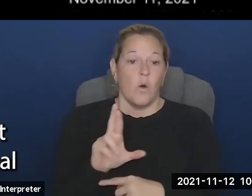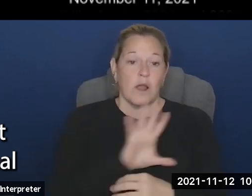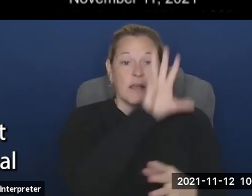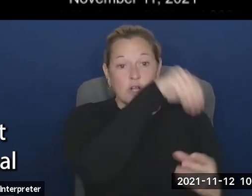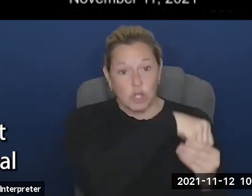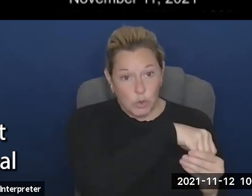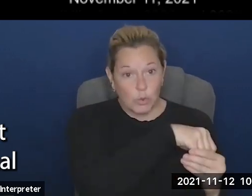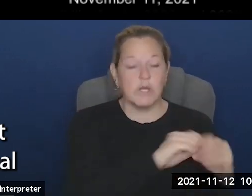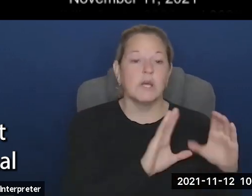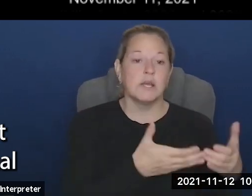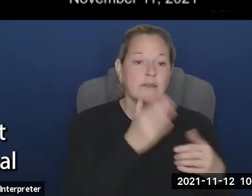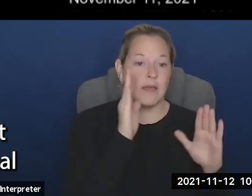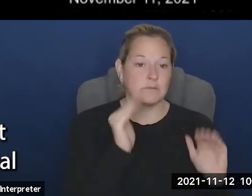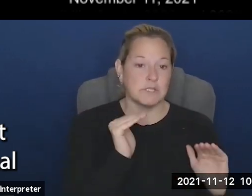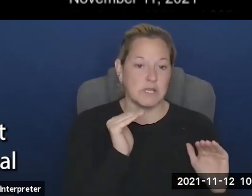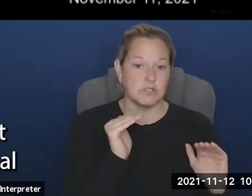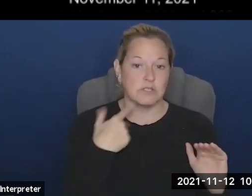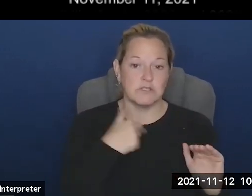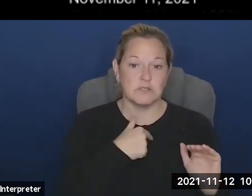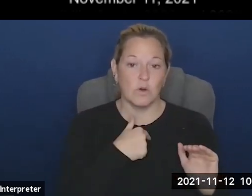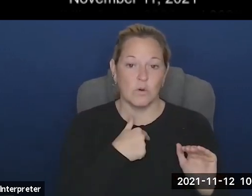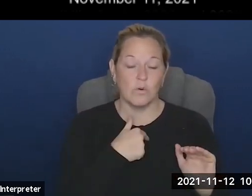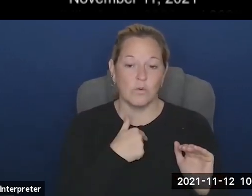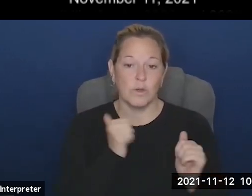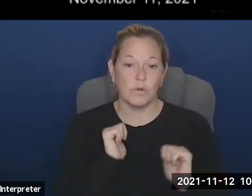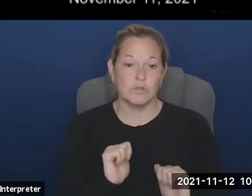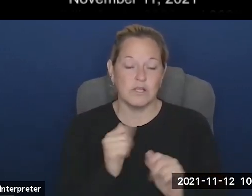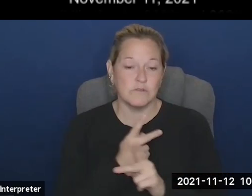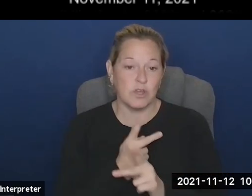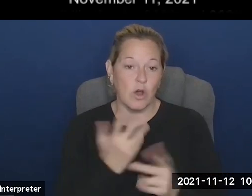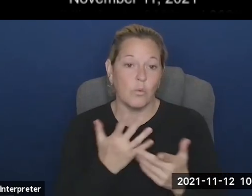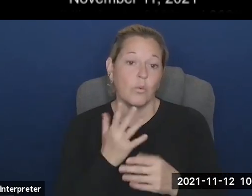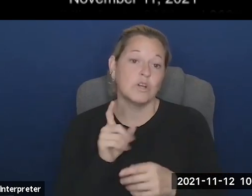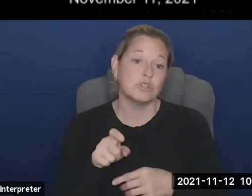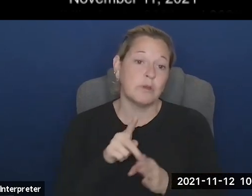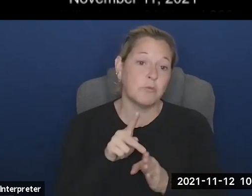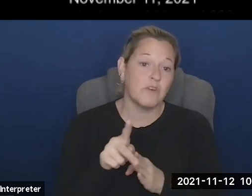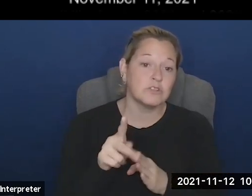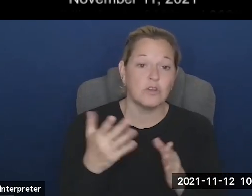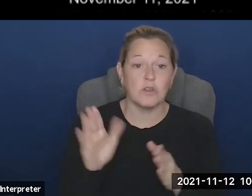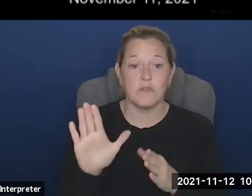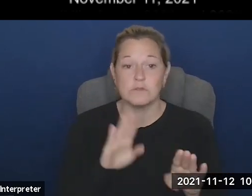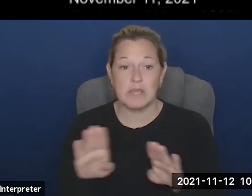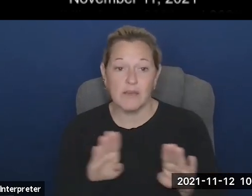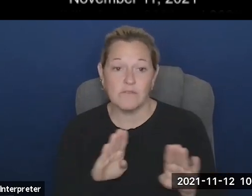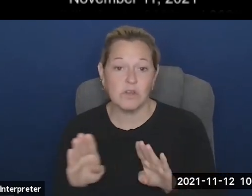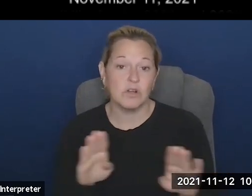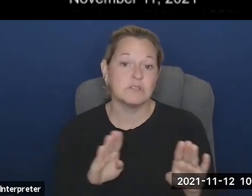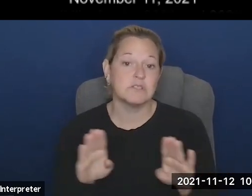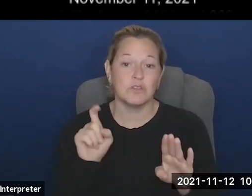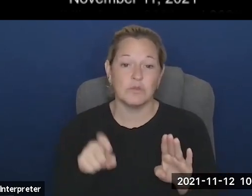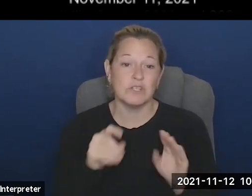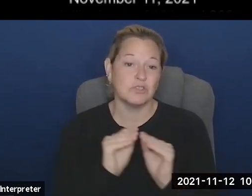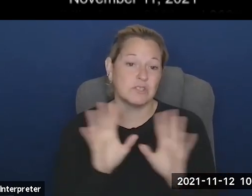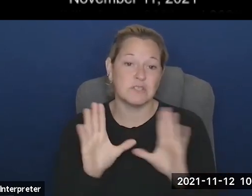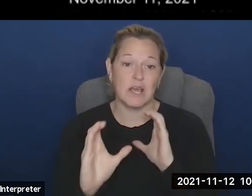a little bit about, you know, what it means to be a professional and some of those behaviors and the way people talk. That is certainly communicate. And